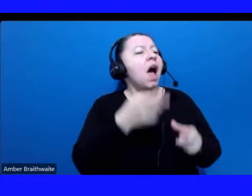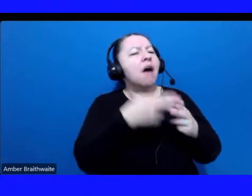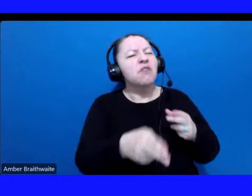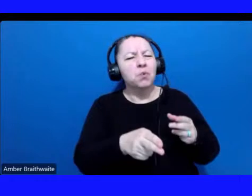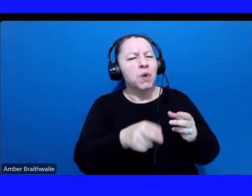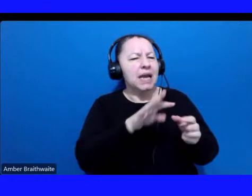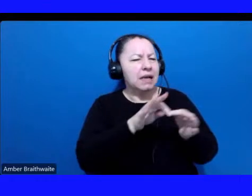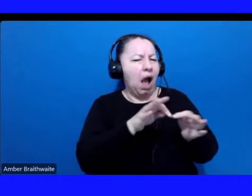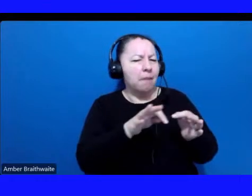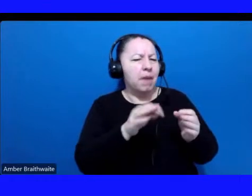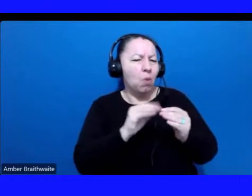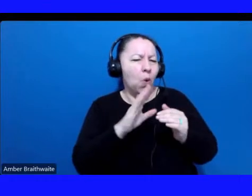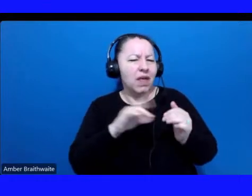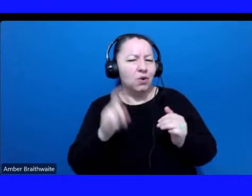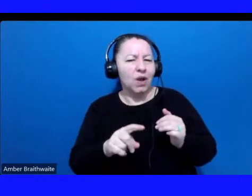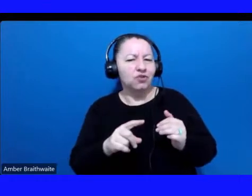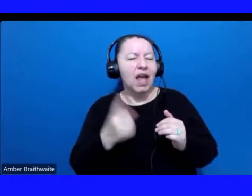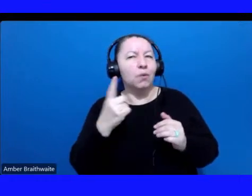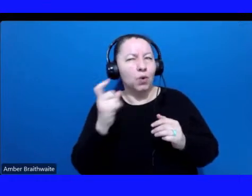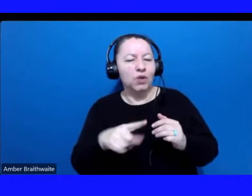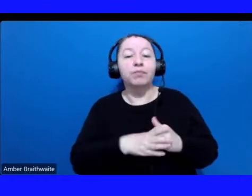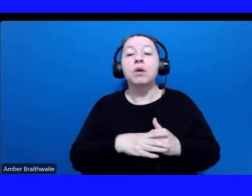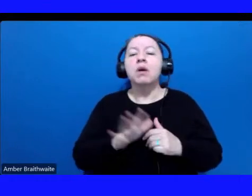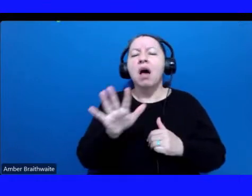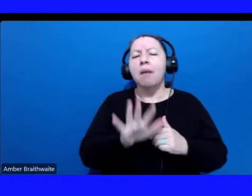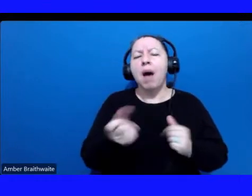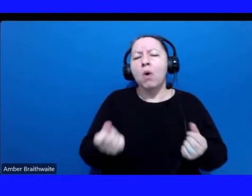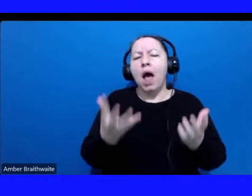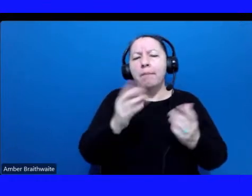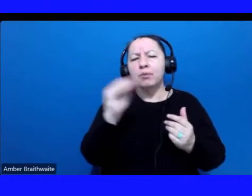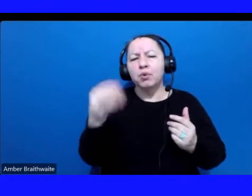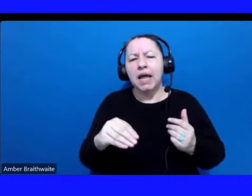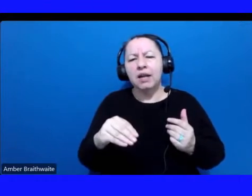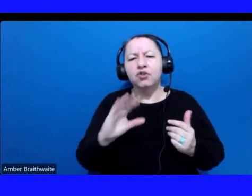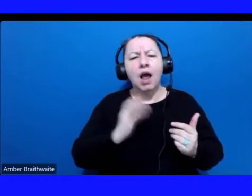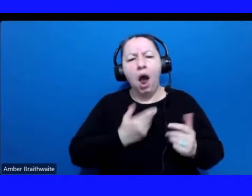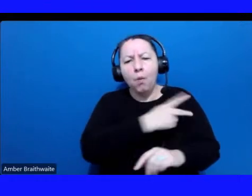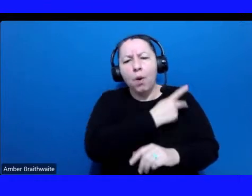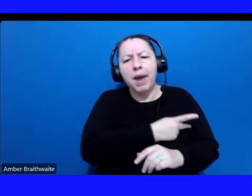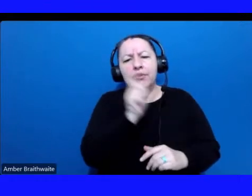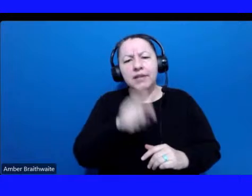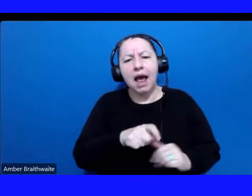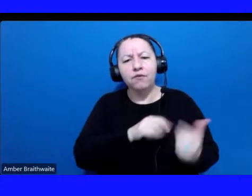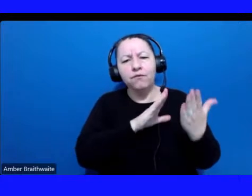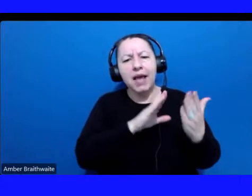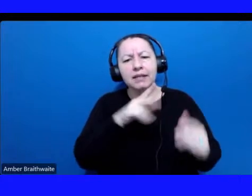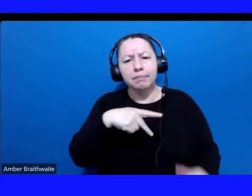glad that we are handling it. My second comment is just